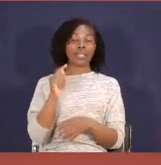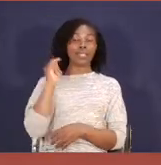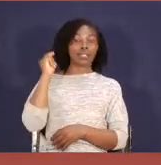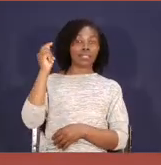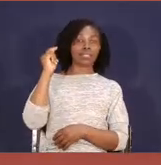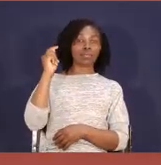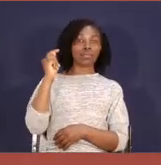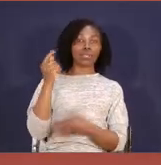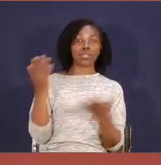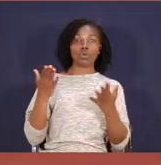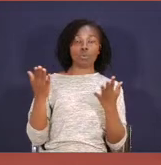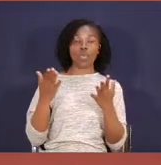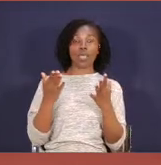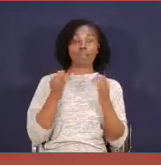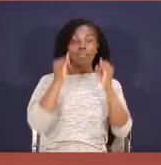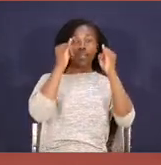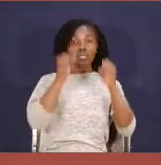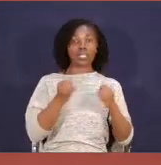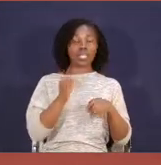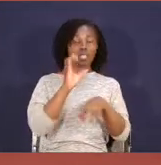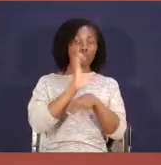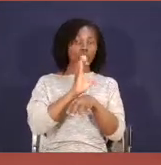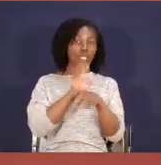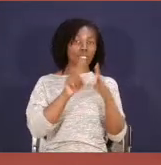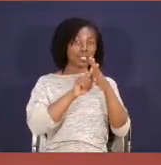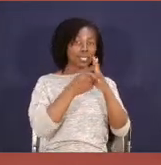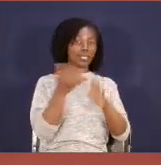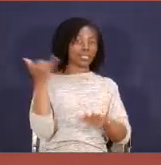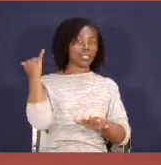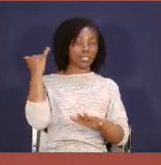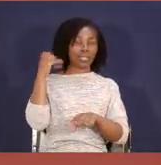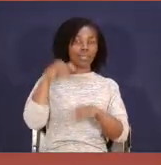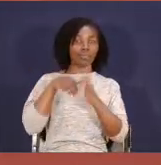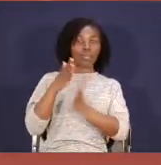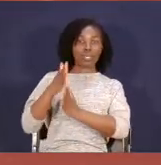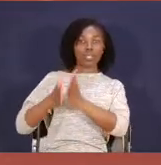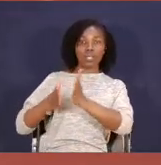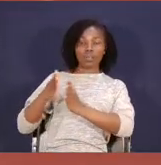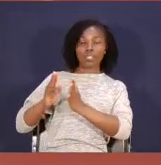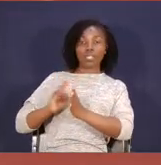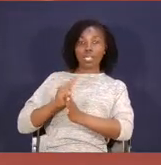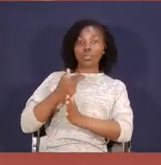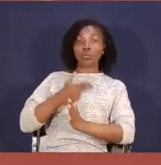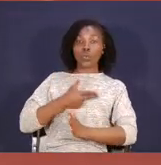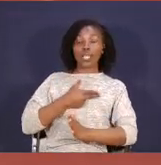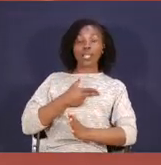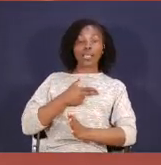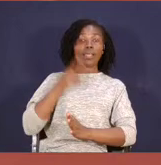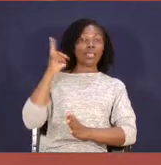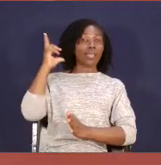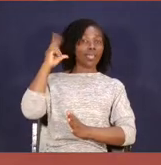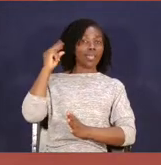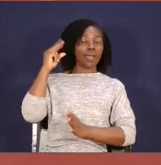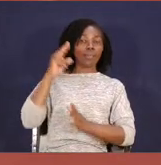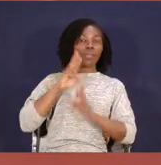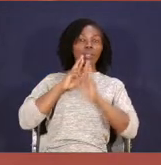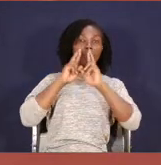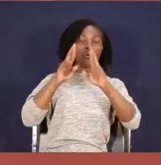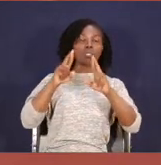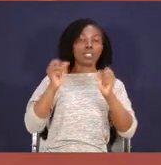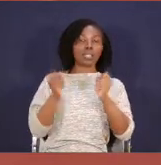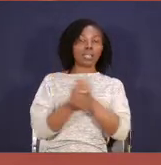I've come from a new church plant yesterday in Naivasha, and we shall have reports from all over the world that churches are being